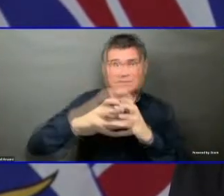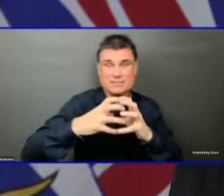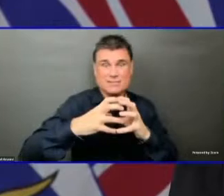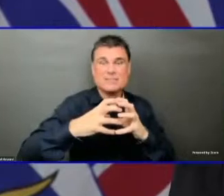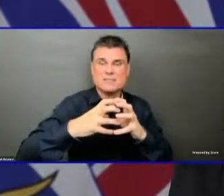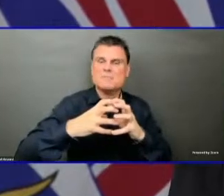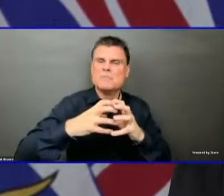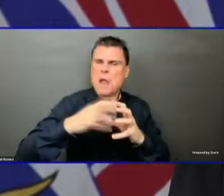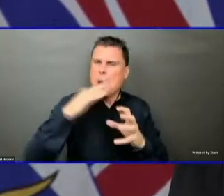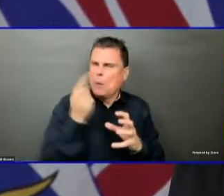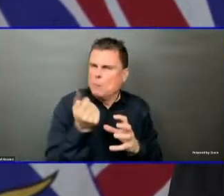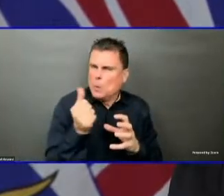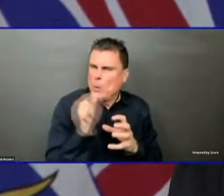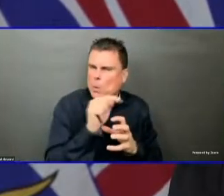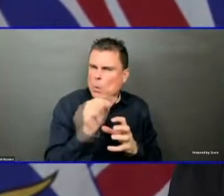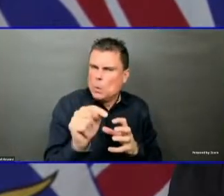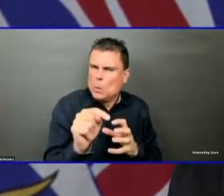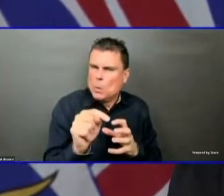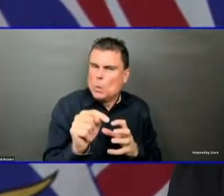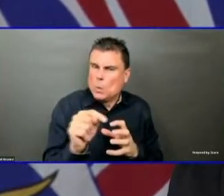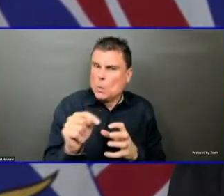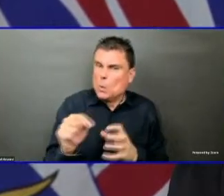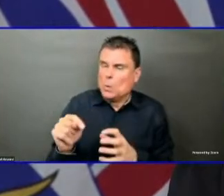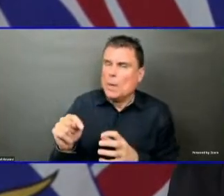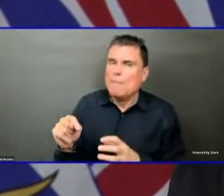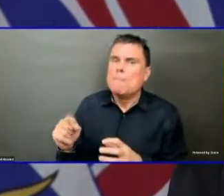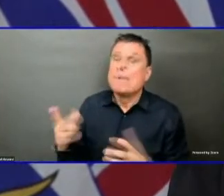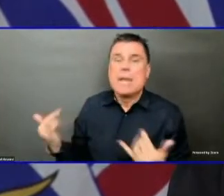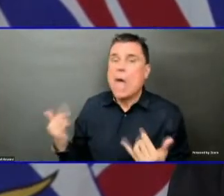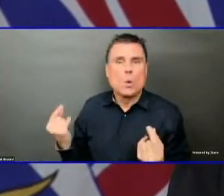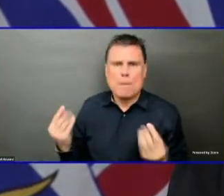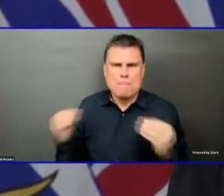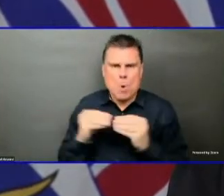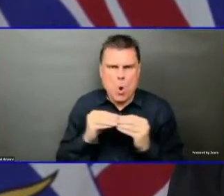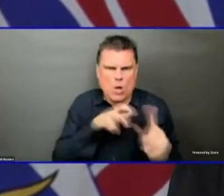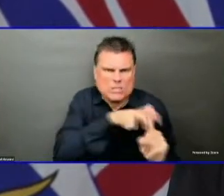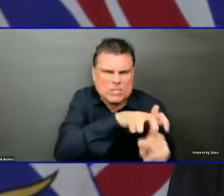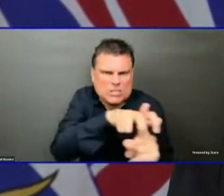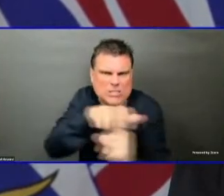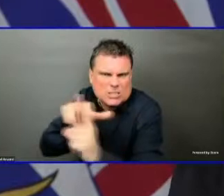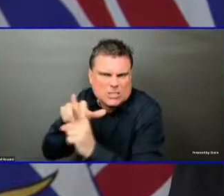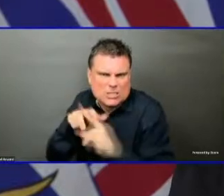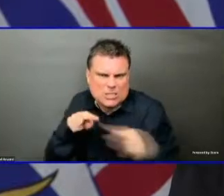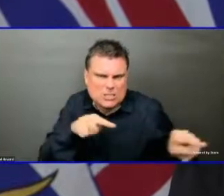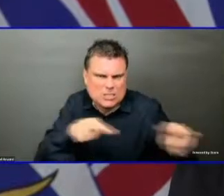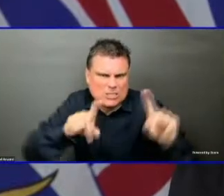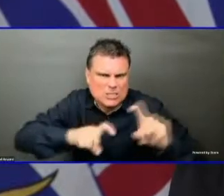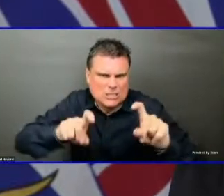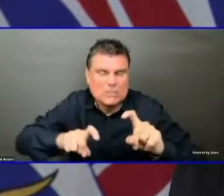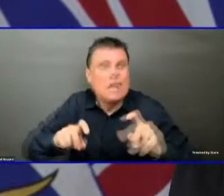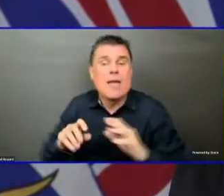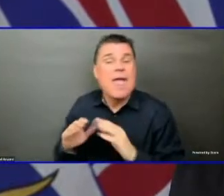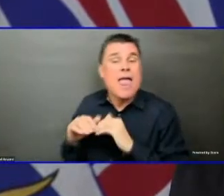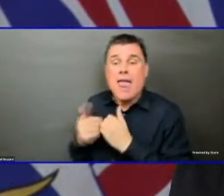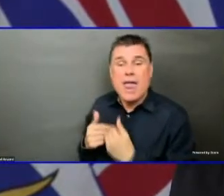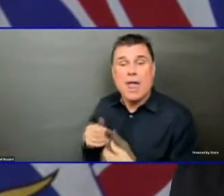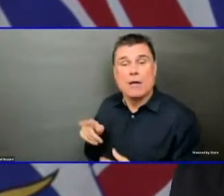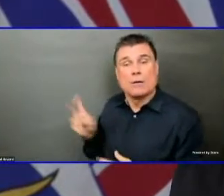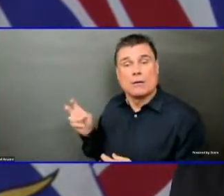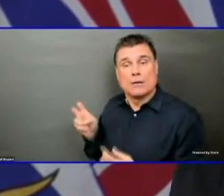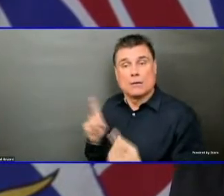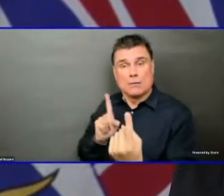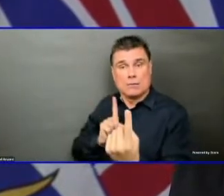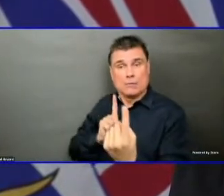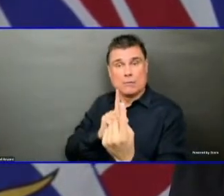wondering if you could walk me through exactly what that looks like. Are you shifting contact tracing resources or putting more into the